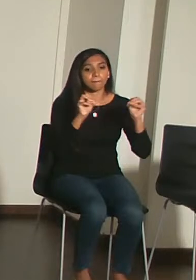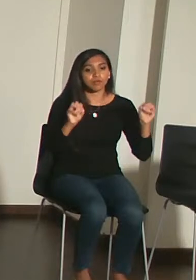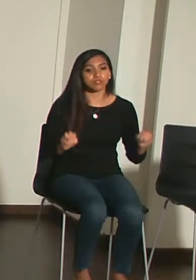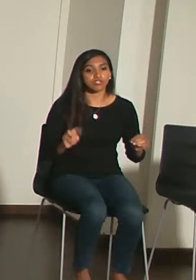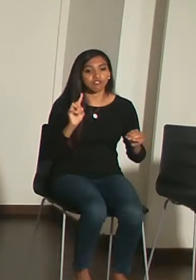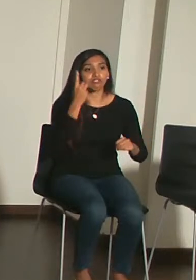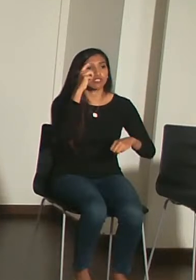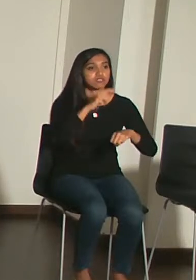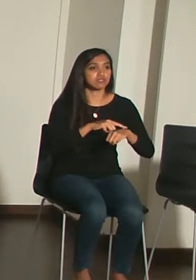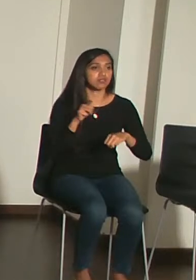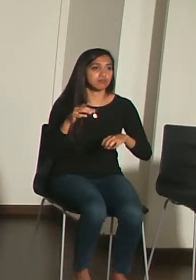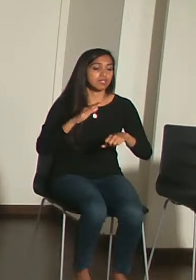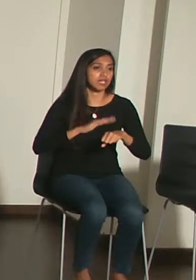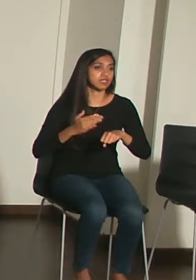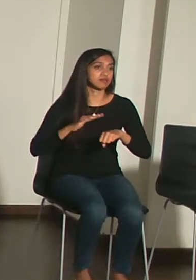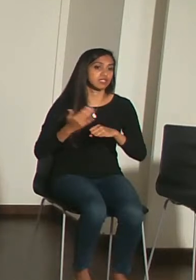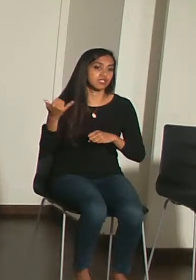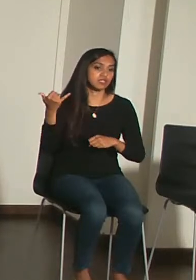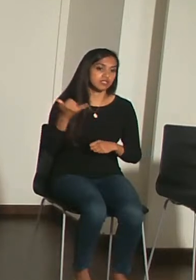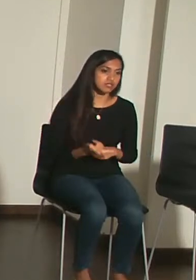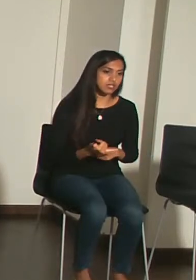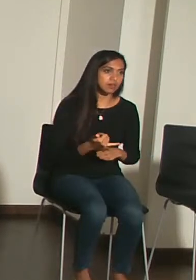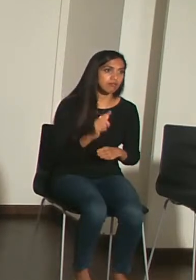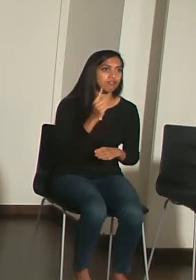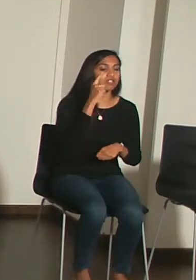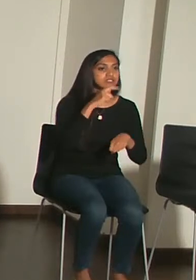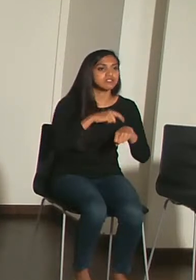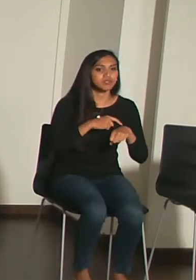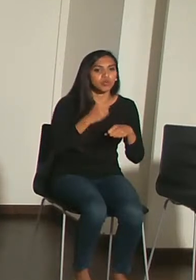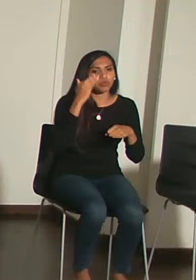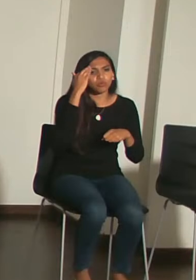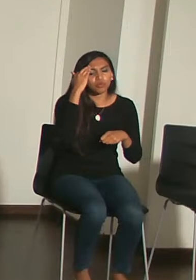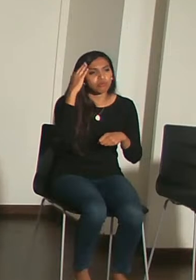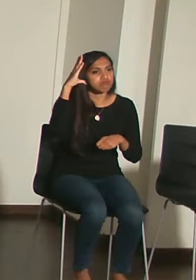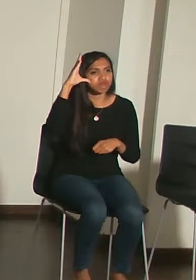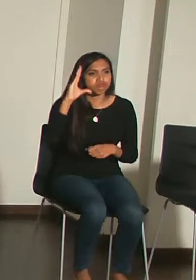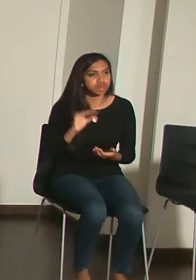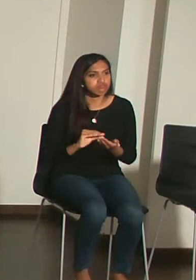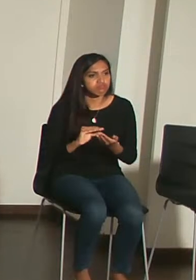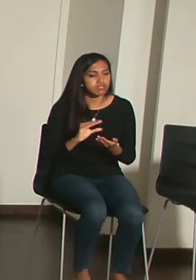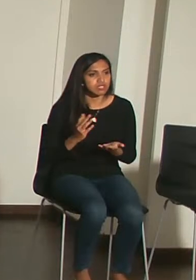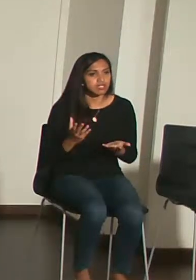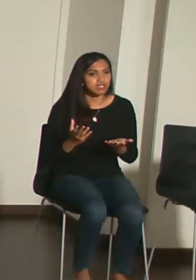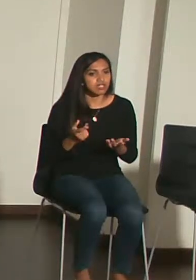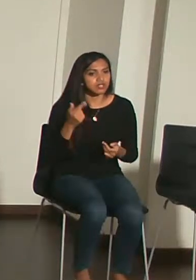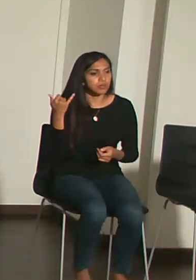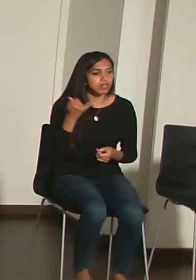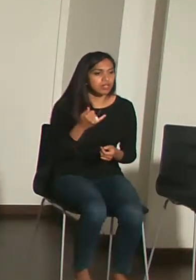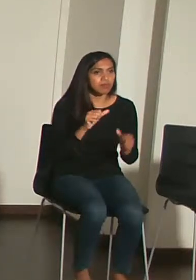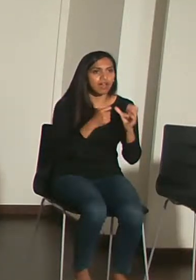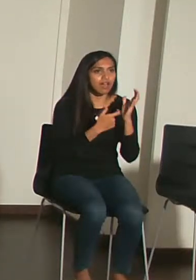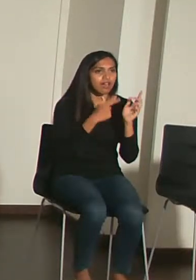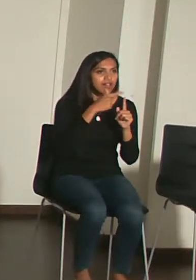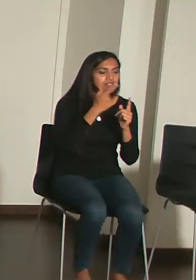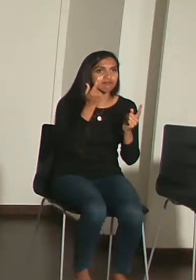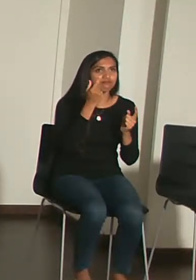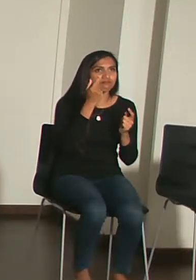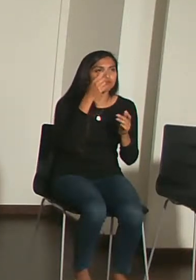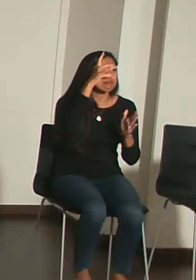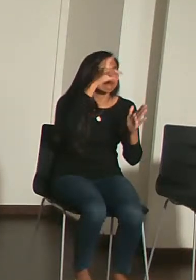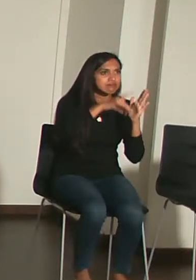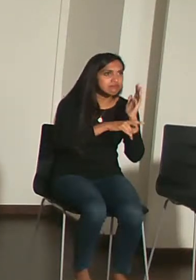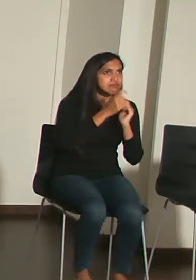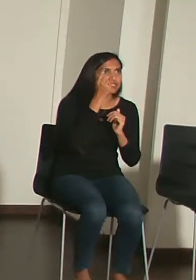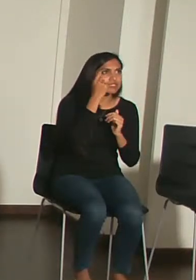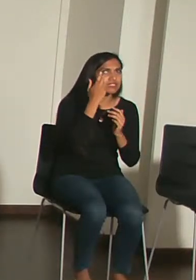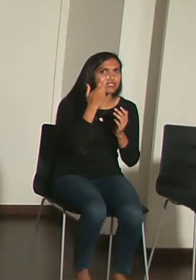space that they've encountered themselves. So they do know what it is to come into that space and feel like,